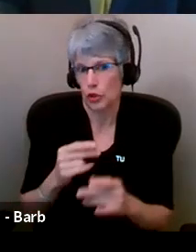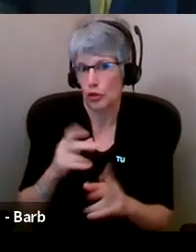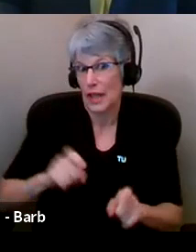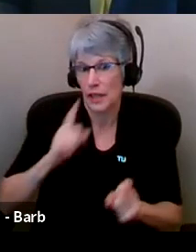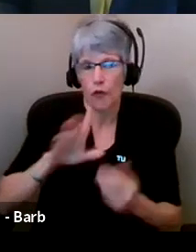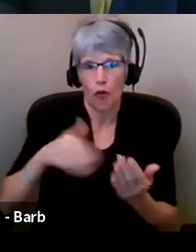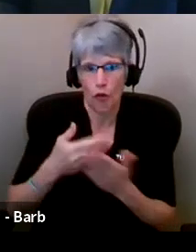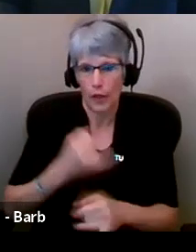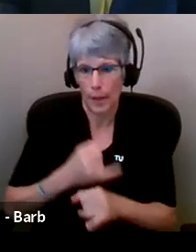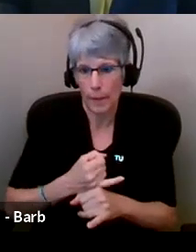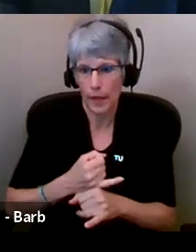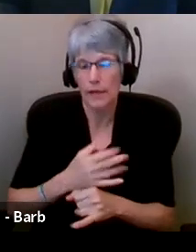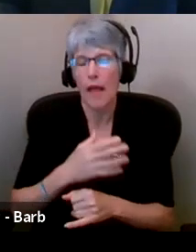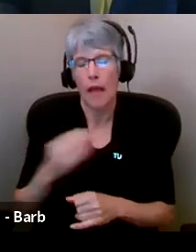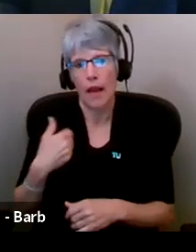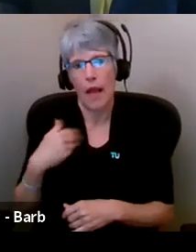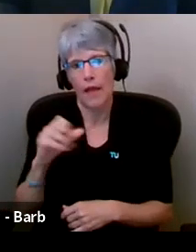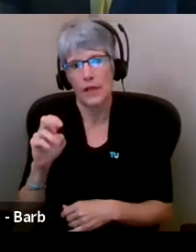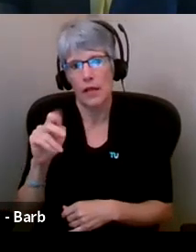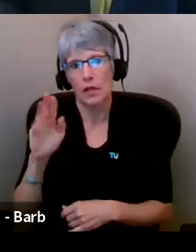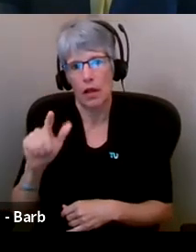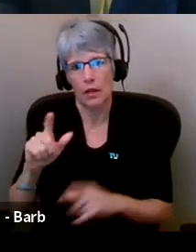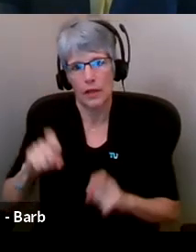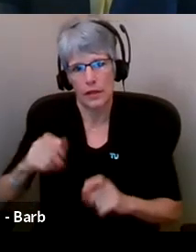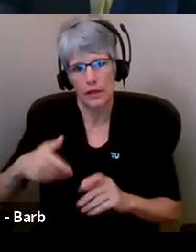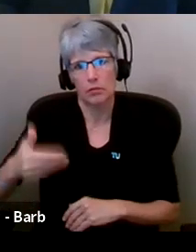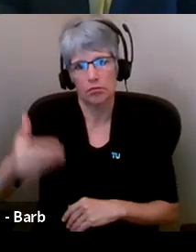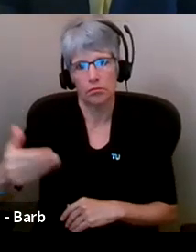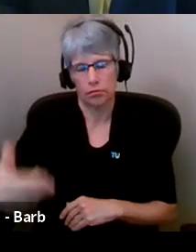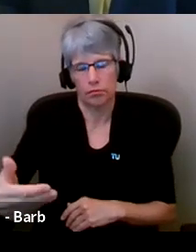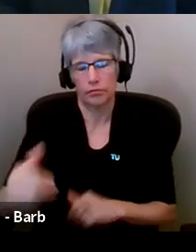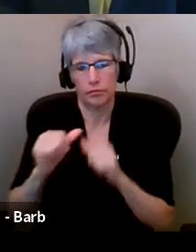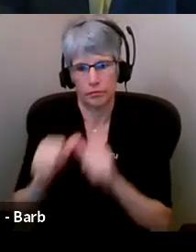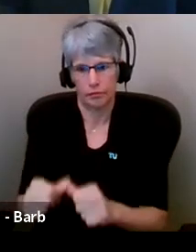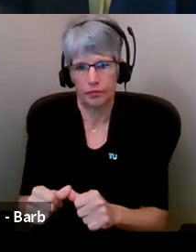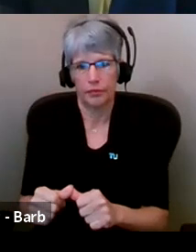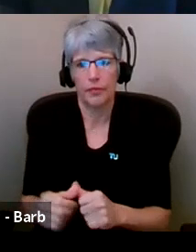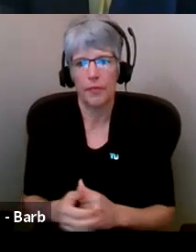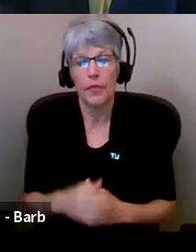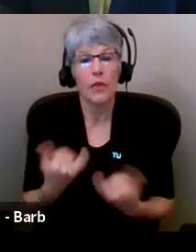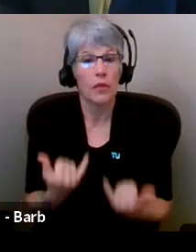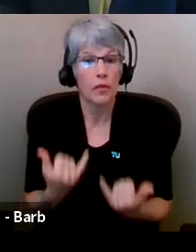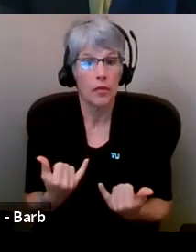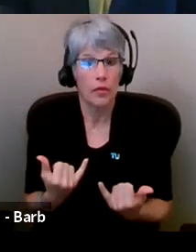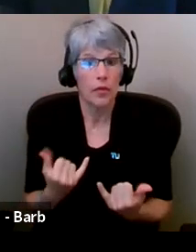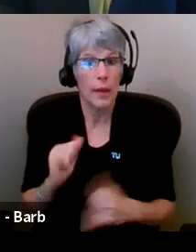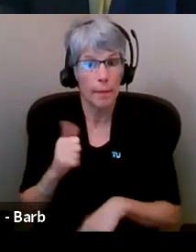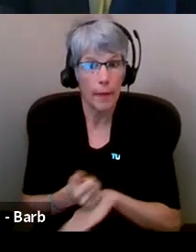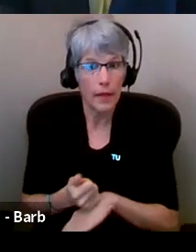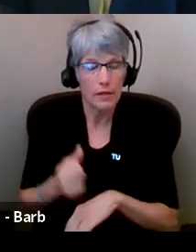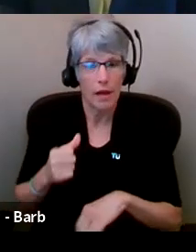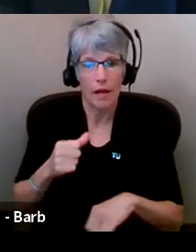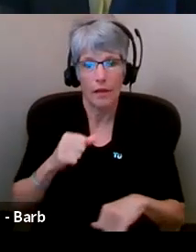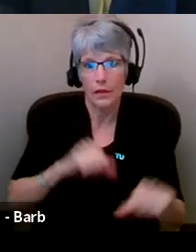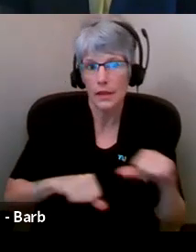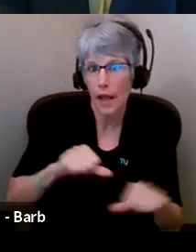anticipate having sentinel testing continue. We will note that at this point, based on the science and kind